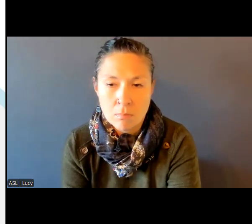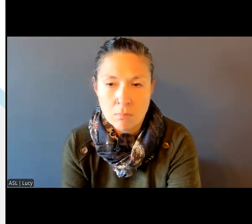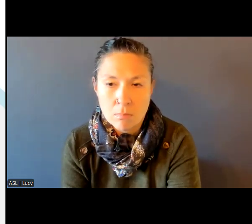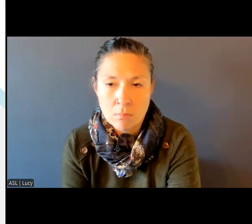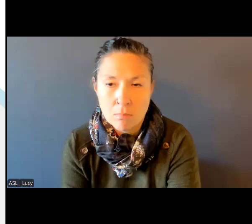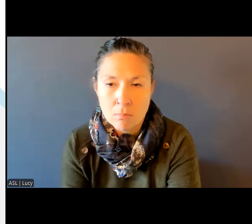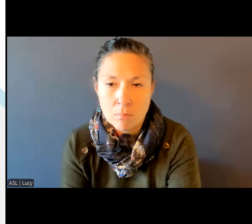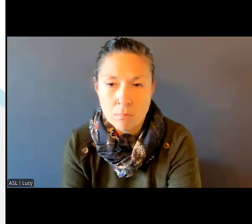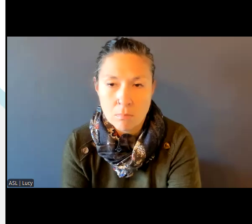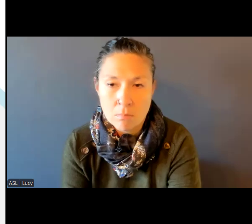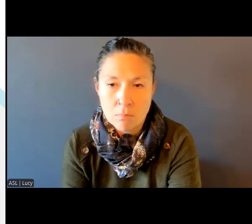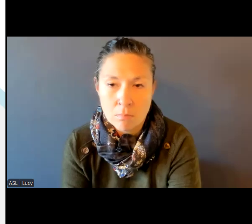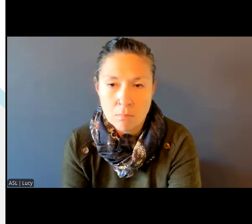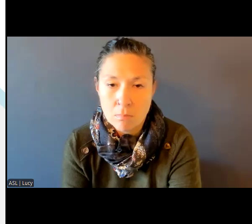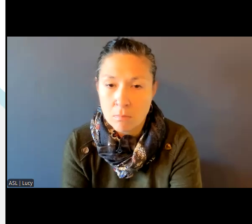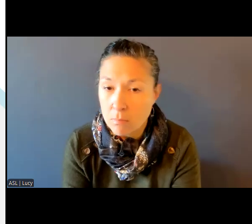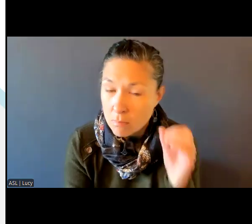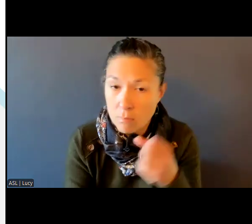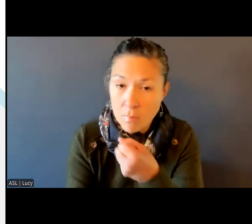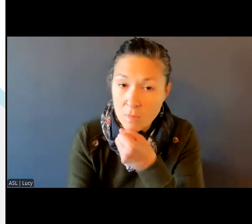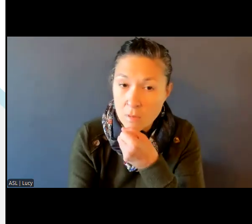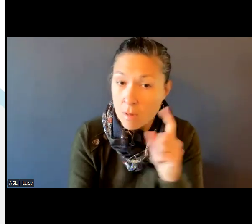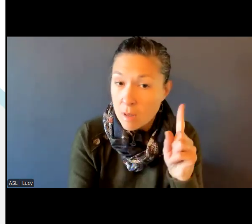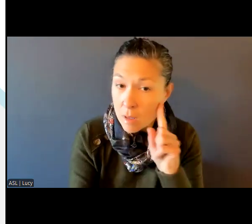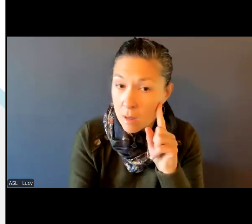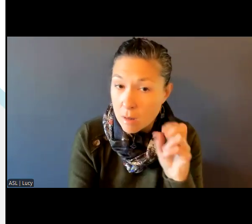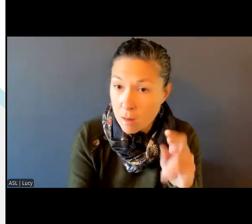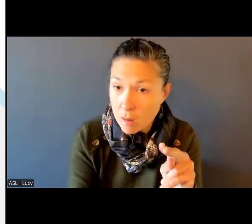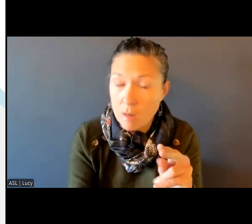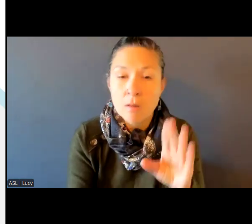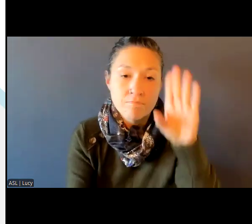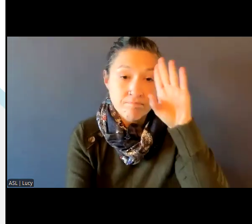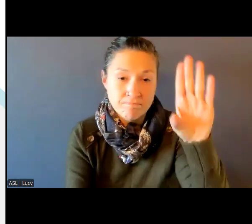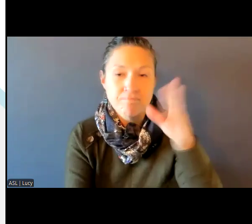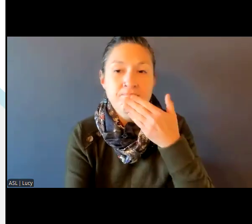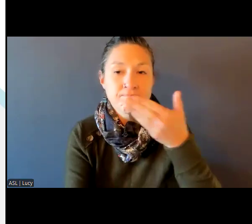Is this on? It is now. Great. Hi, everyone. Thanks for coming.